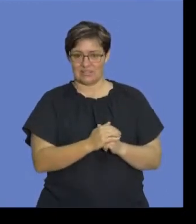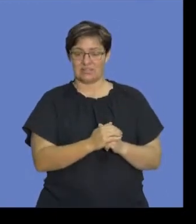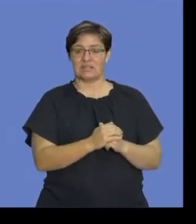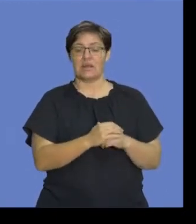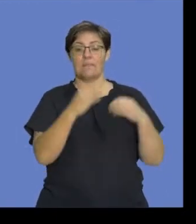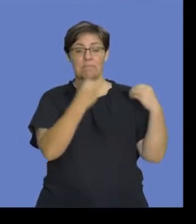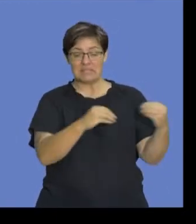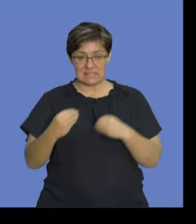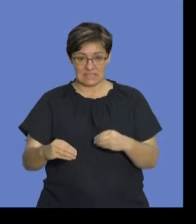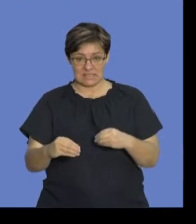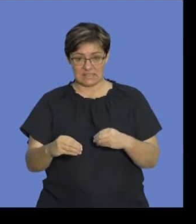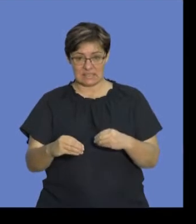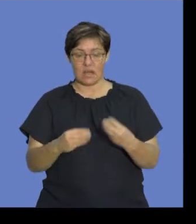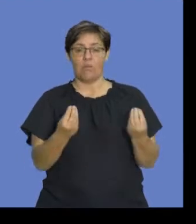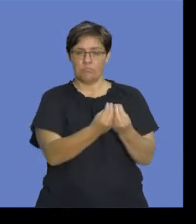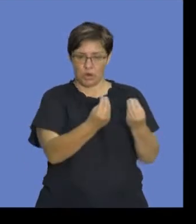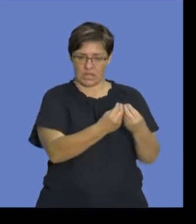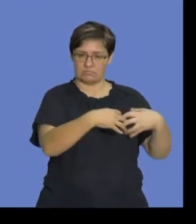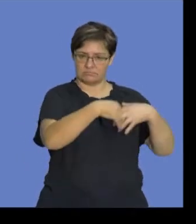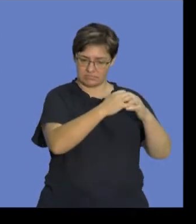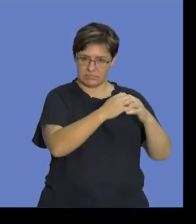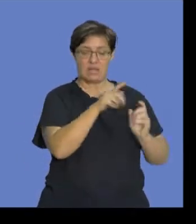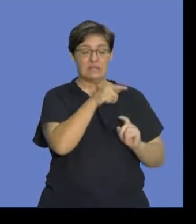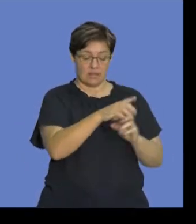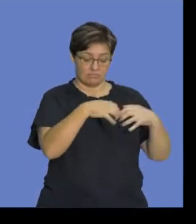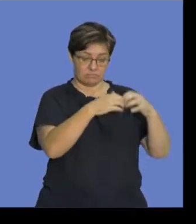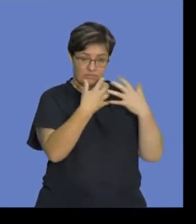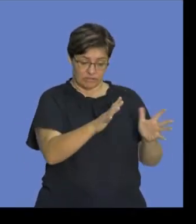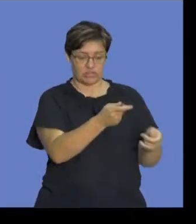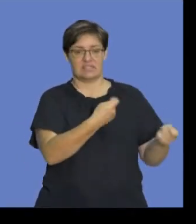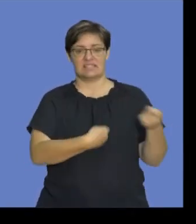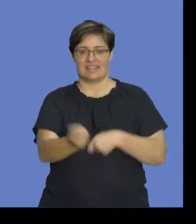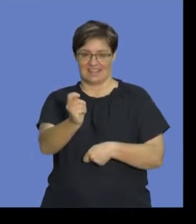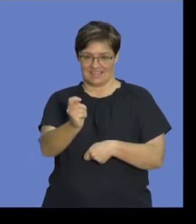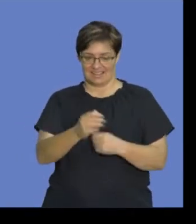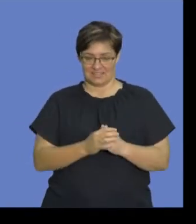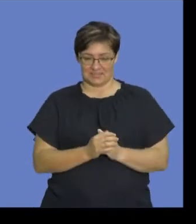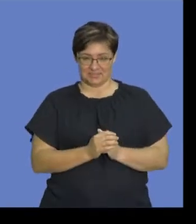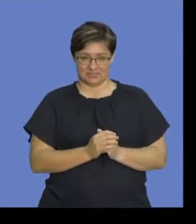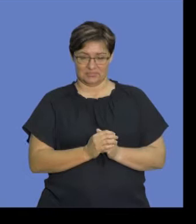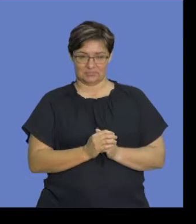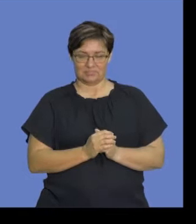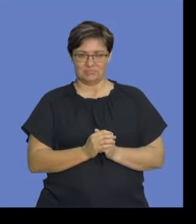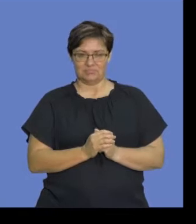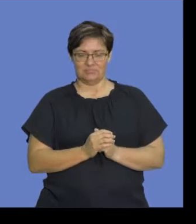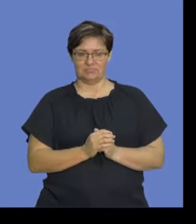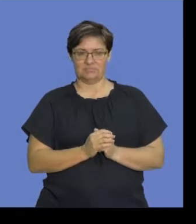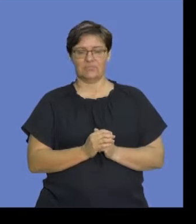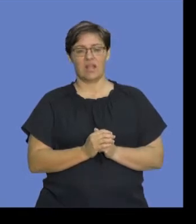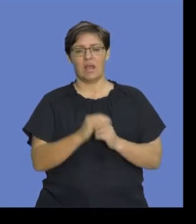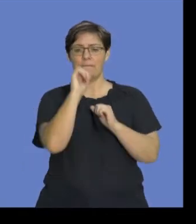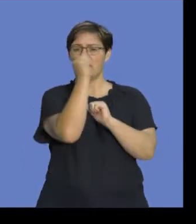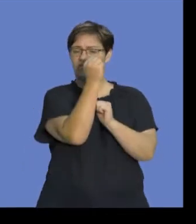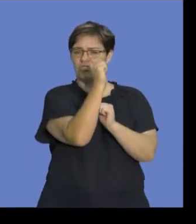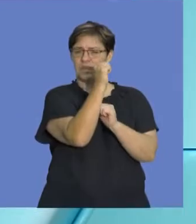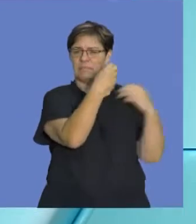business that's making a product in order to sell it, right? Then, when you're looking at manufacturing enterprises,